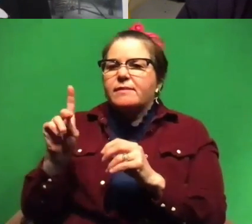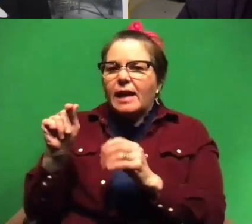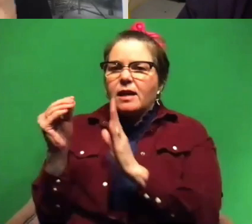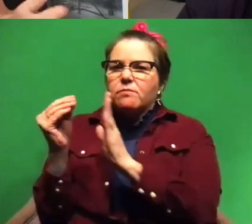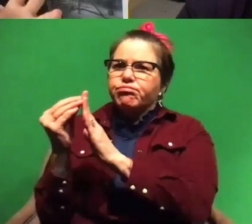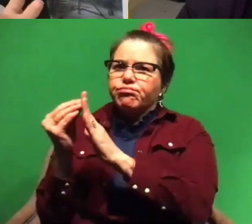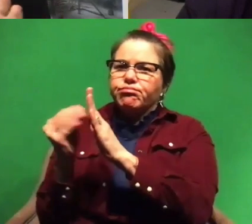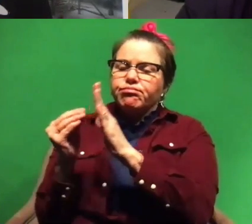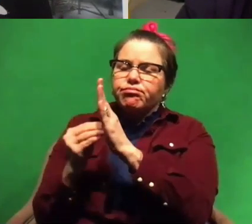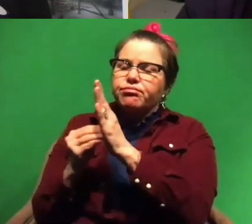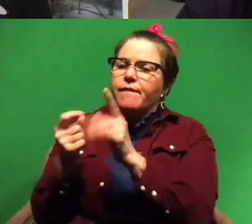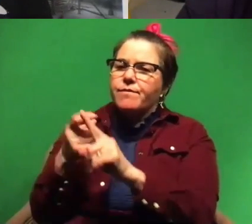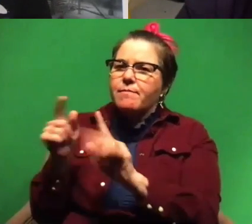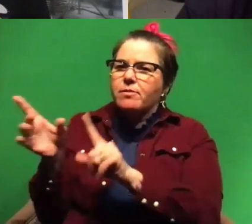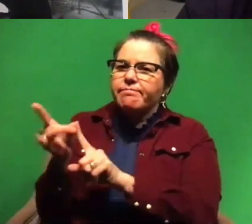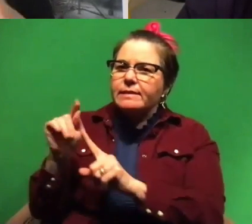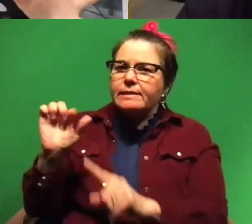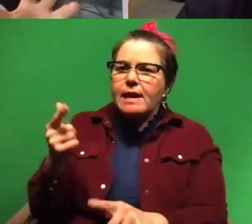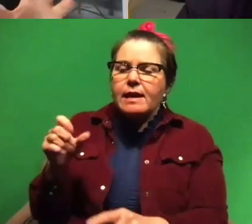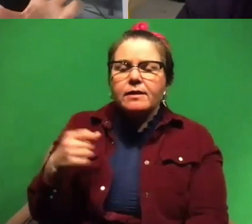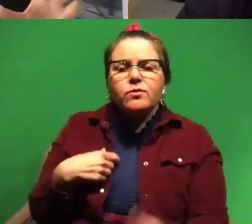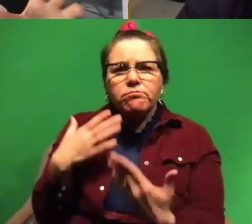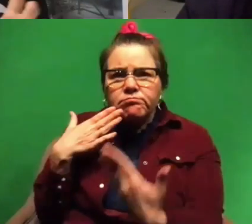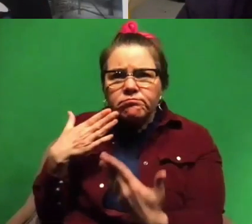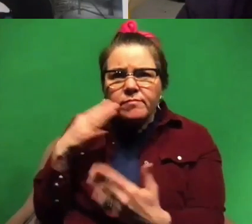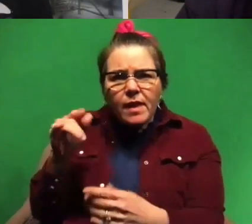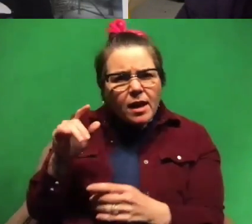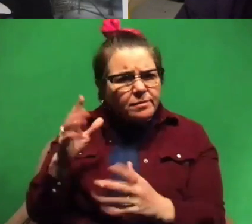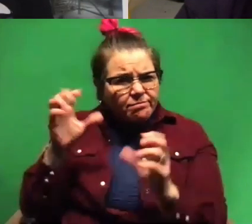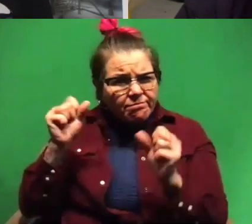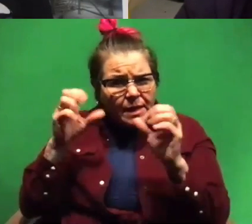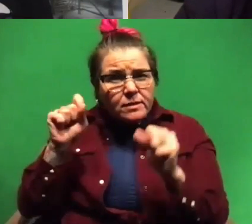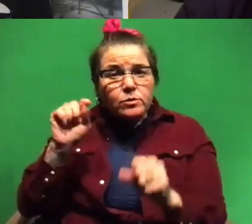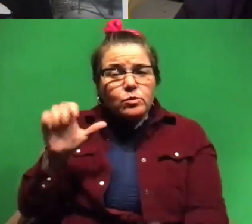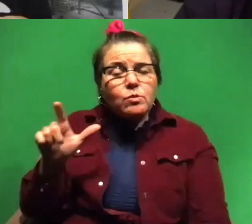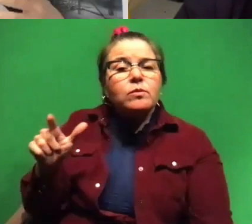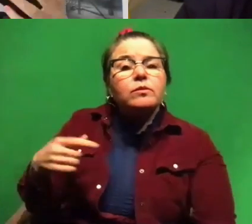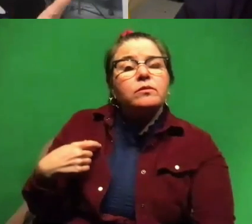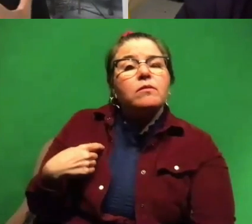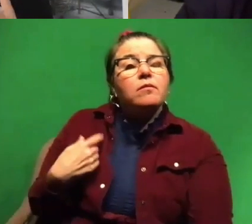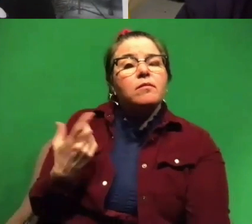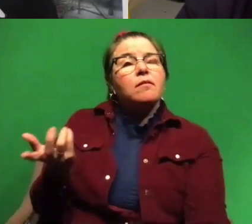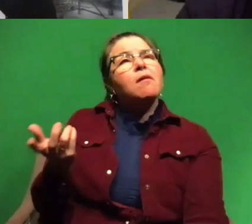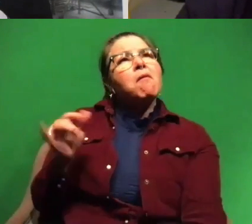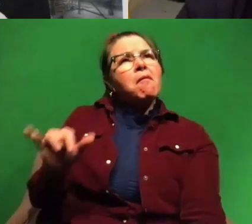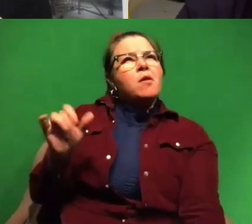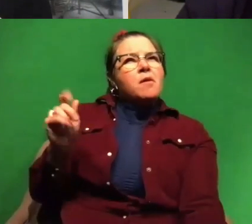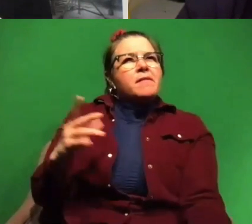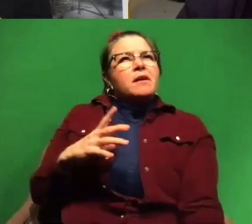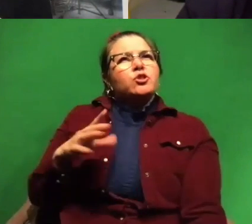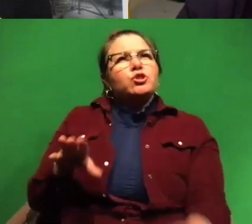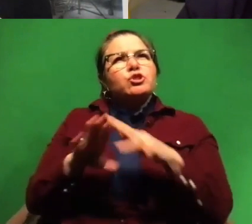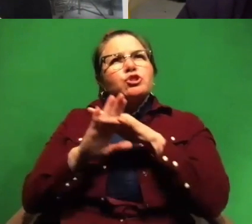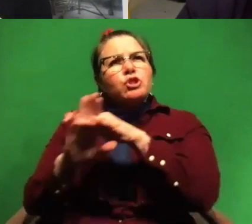And I was so grateful for that, and because it's this amazing tool. So I thought, okay, like sharks